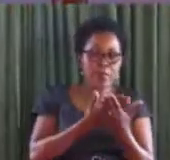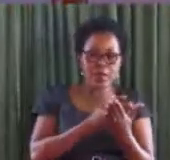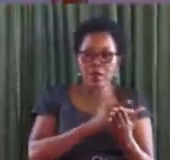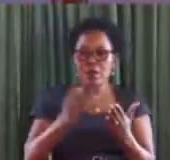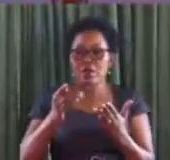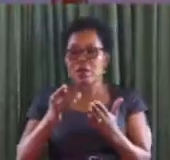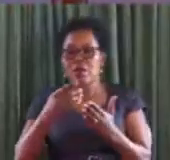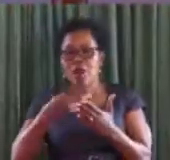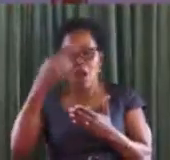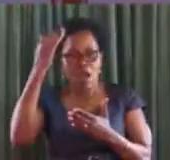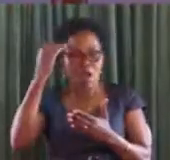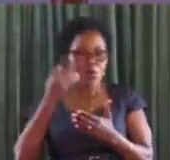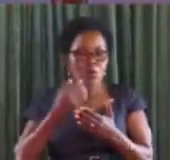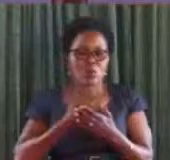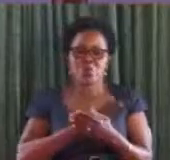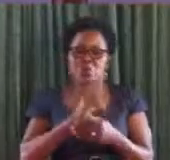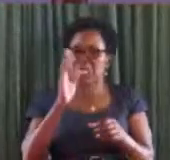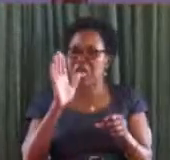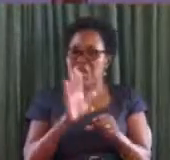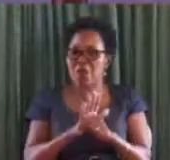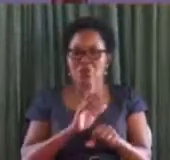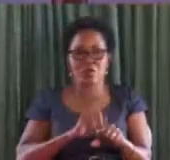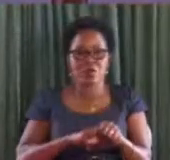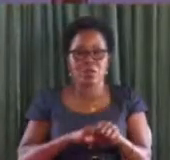the 6 months.